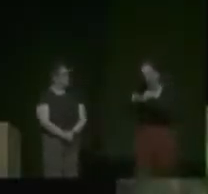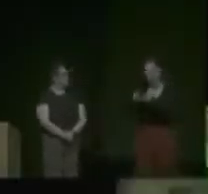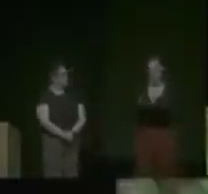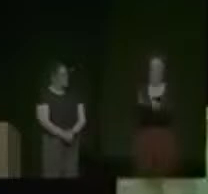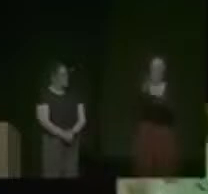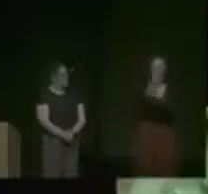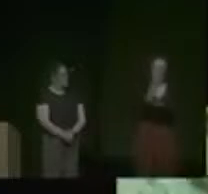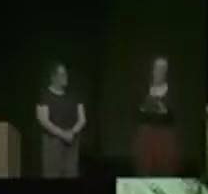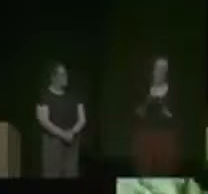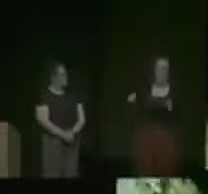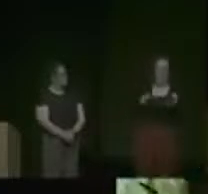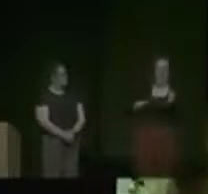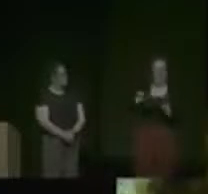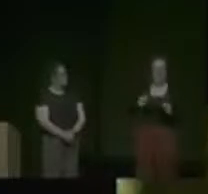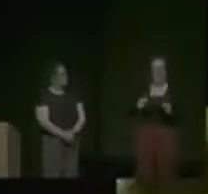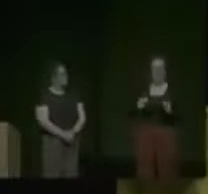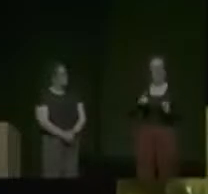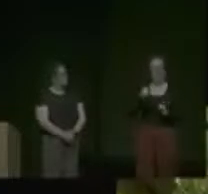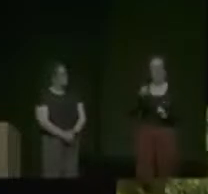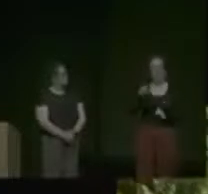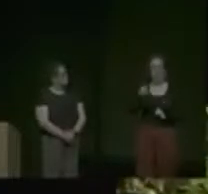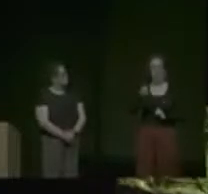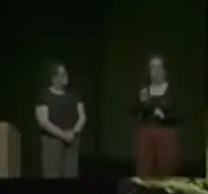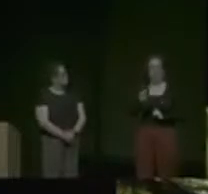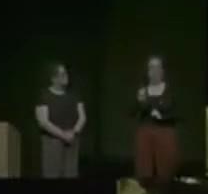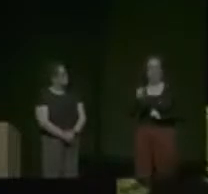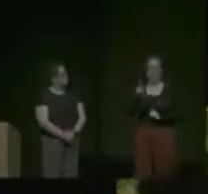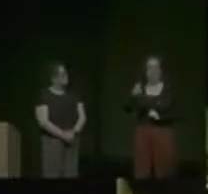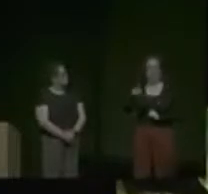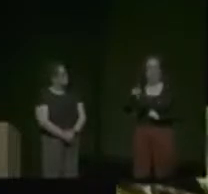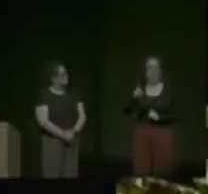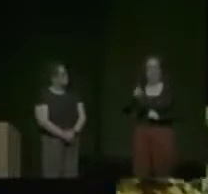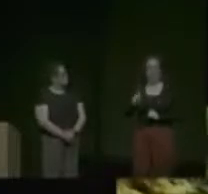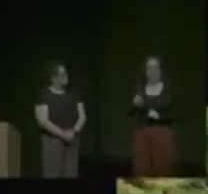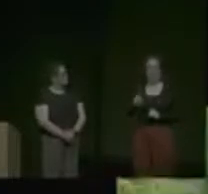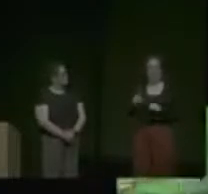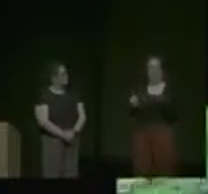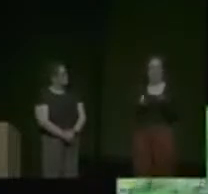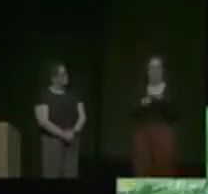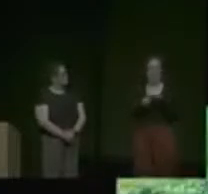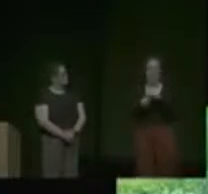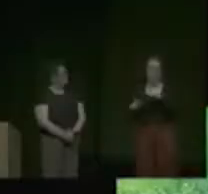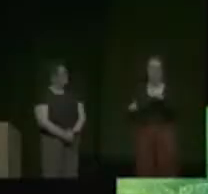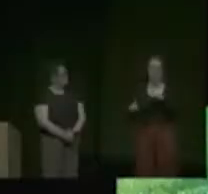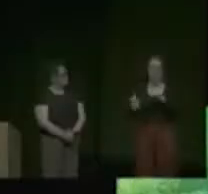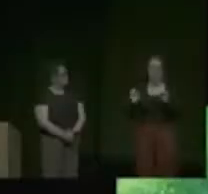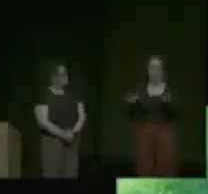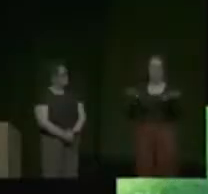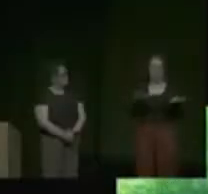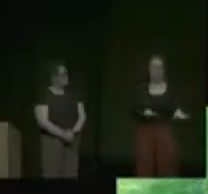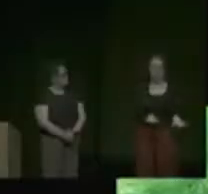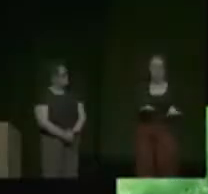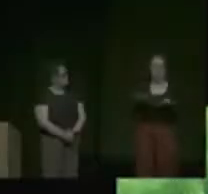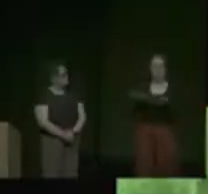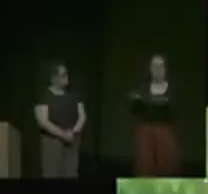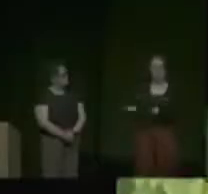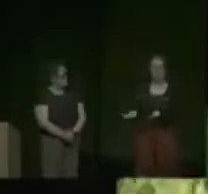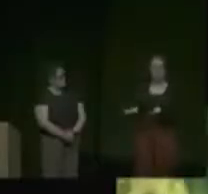it sits Gorge Metro Park, an escape and a refuge from the day-to-day hustle and bustle and a treasured Summit